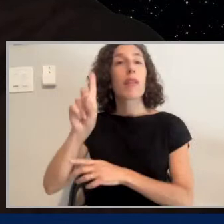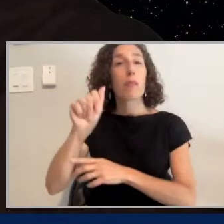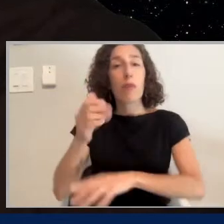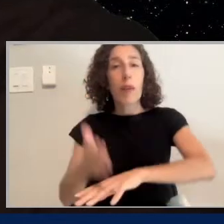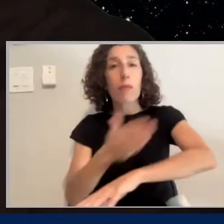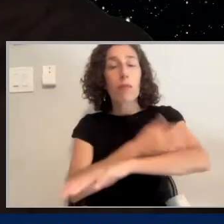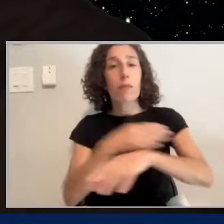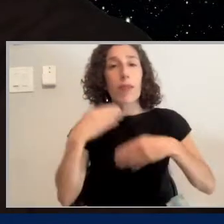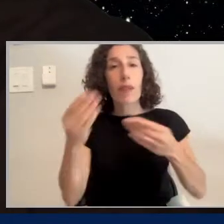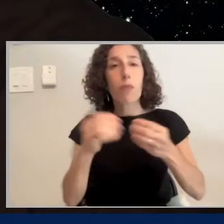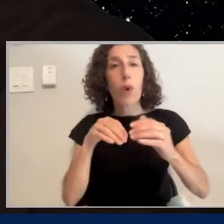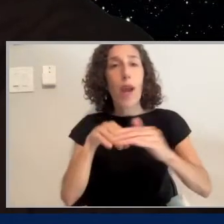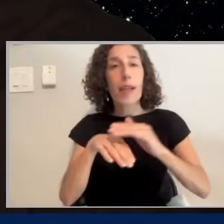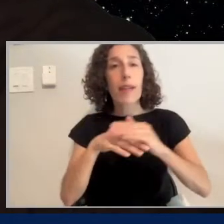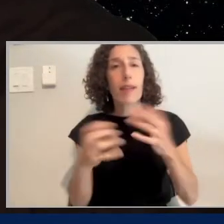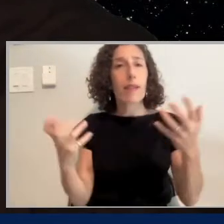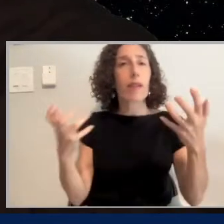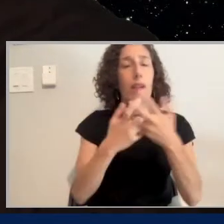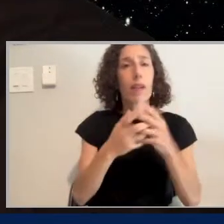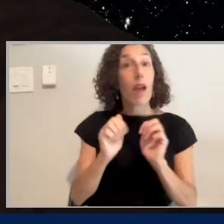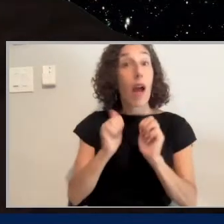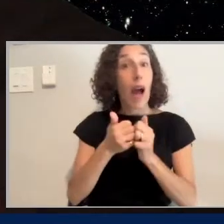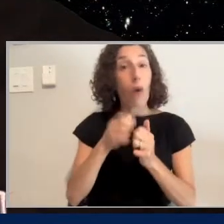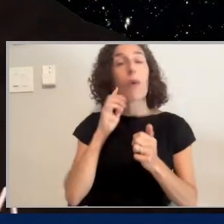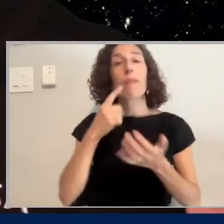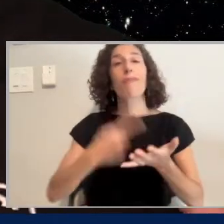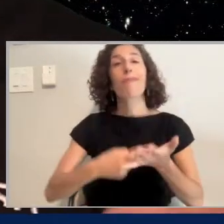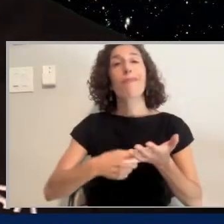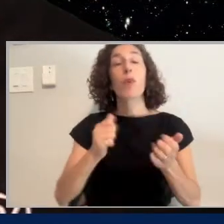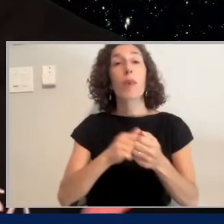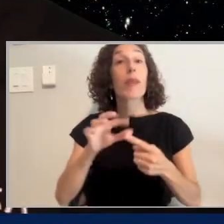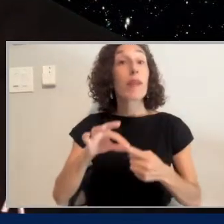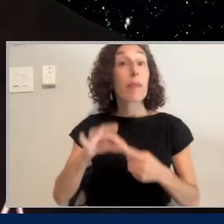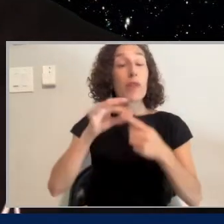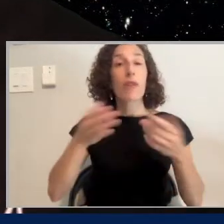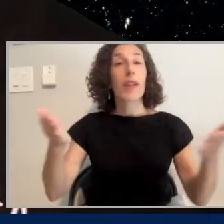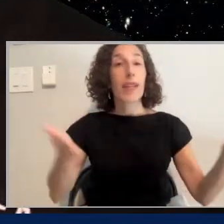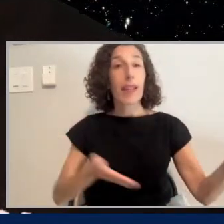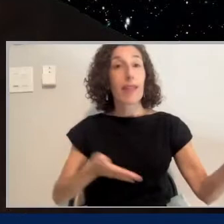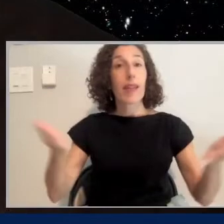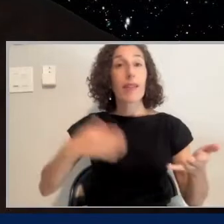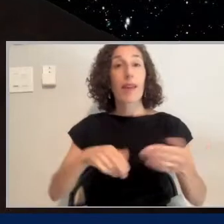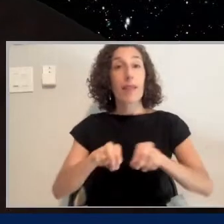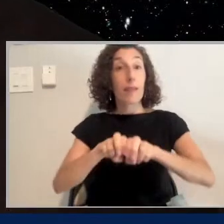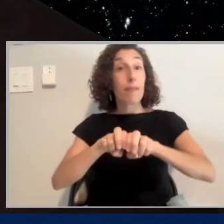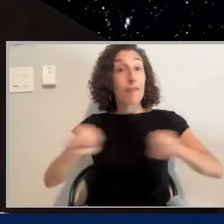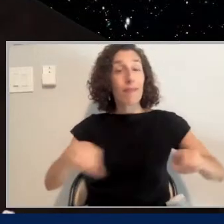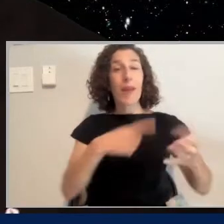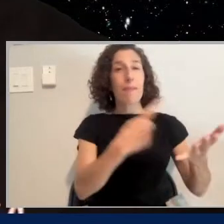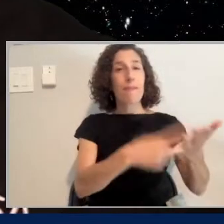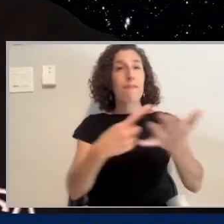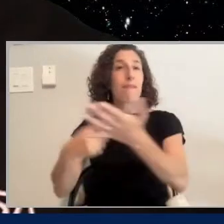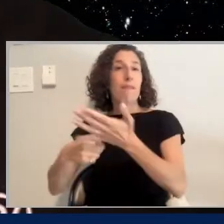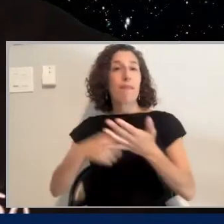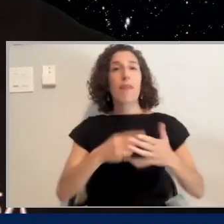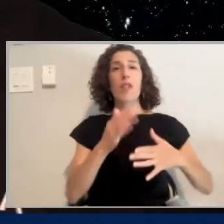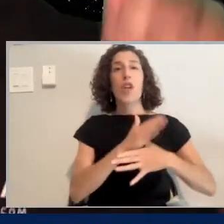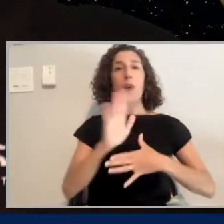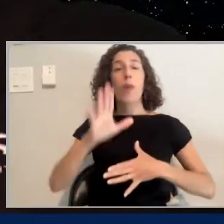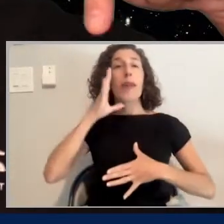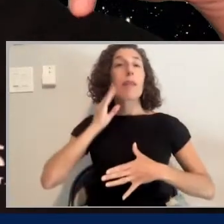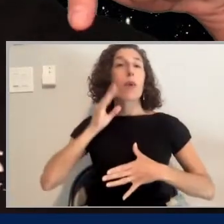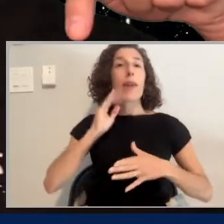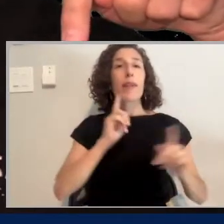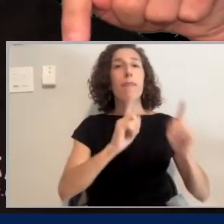some special guests coming up in about 30 minutes, but you'll notice some different things on the screen here today. We've actually got real-time